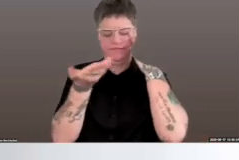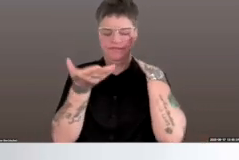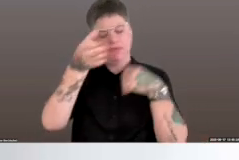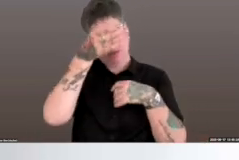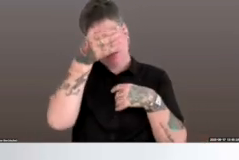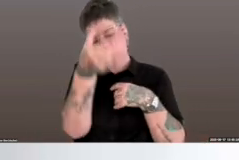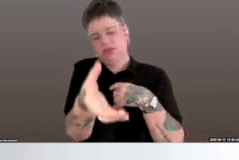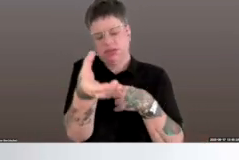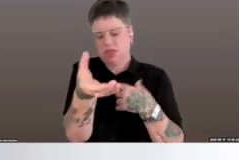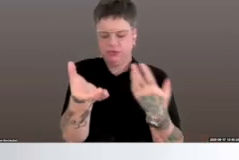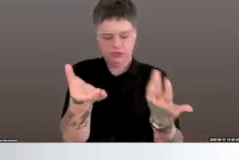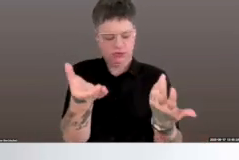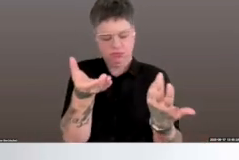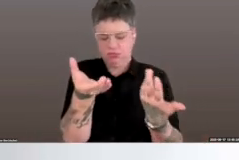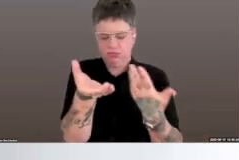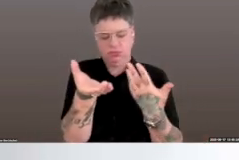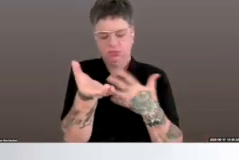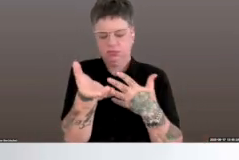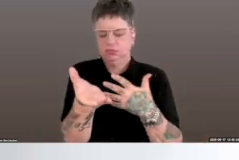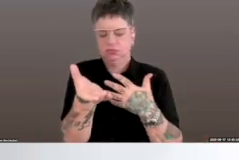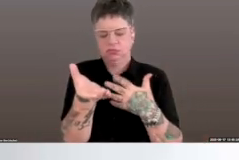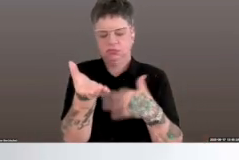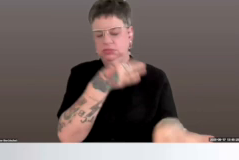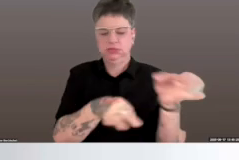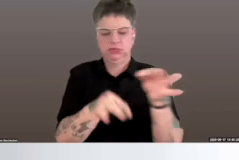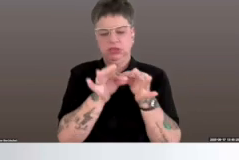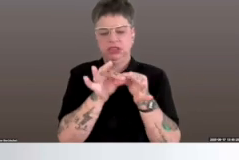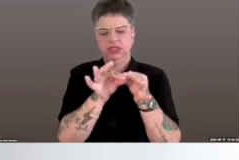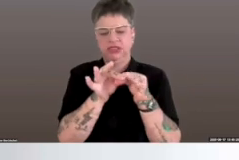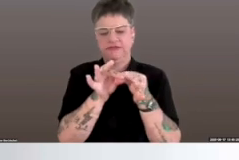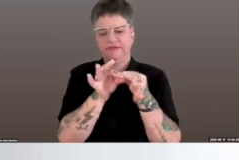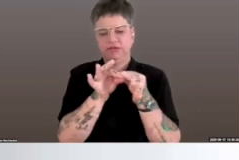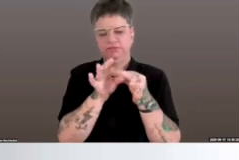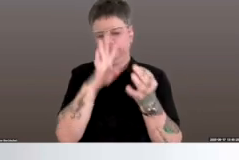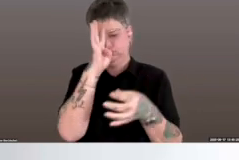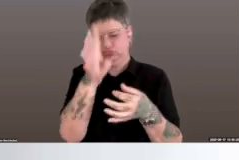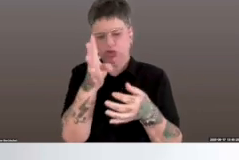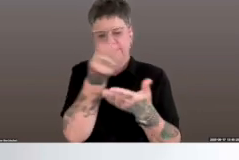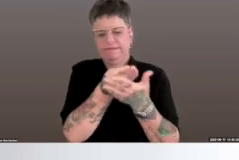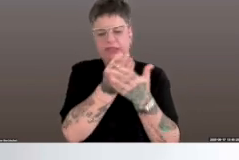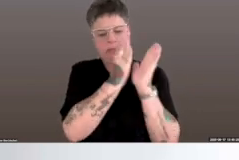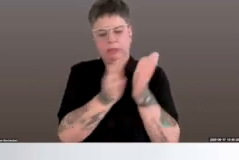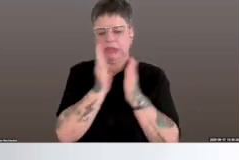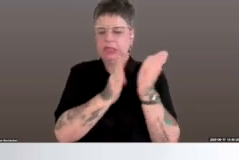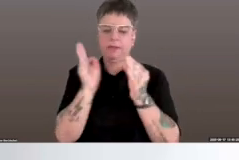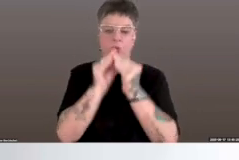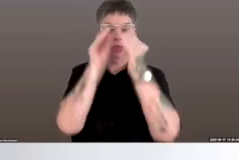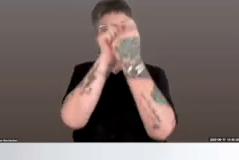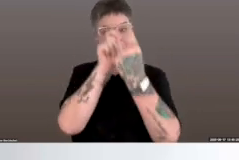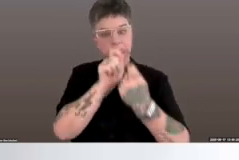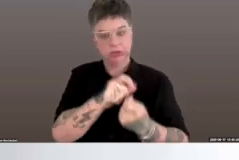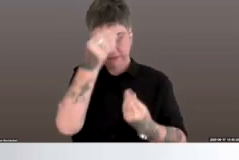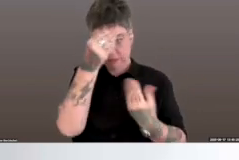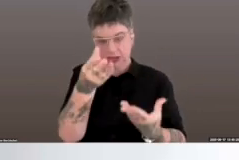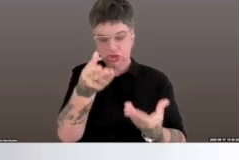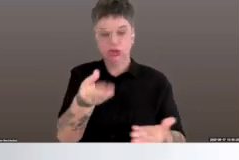concepts that in lieu of a draft funding plan. Obviously, the more detail and information that you can